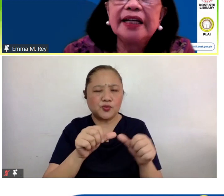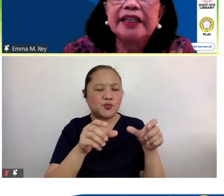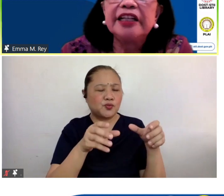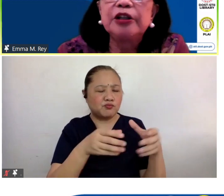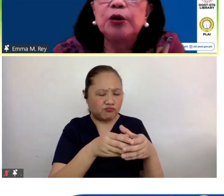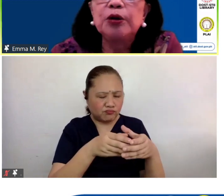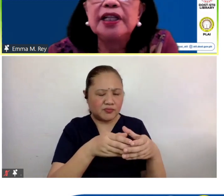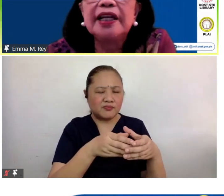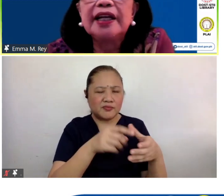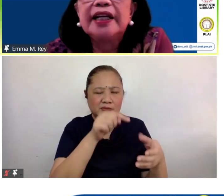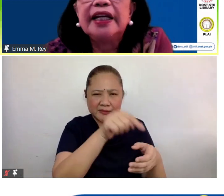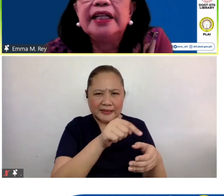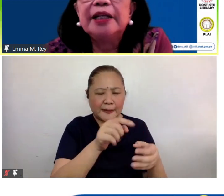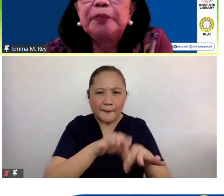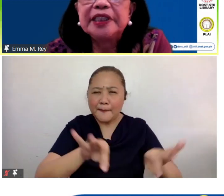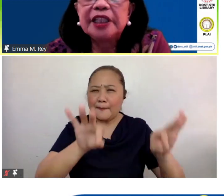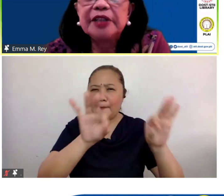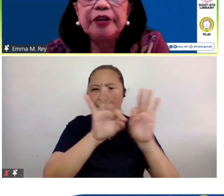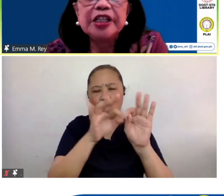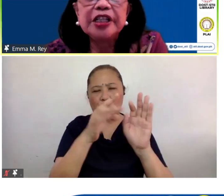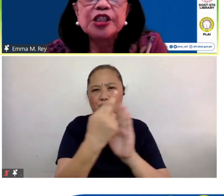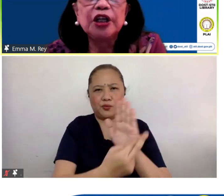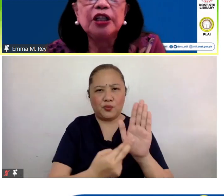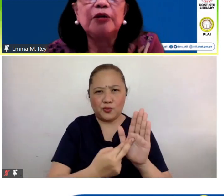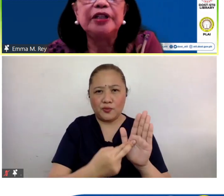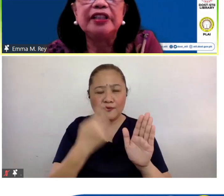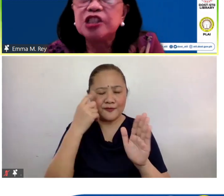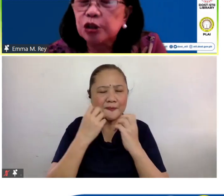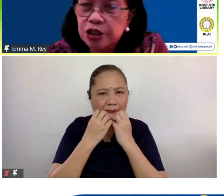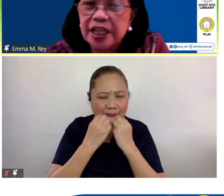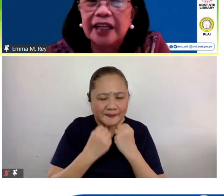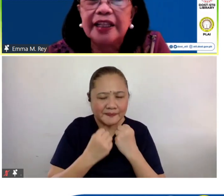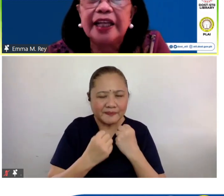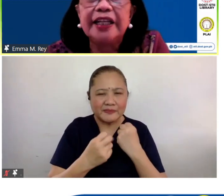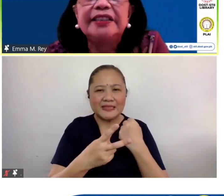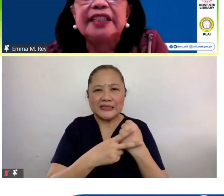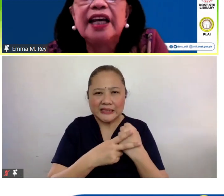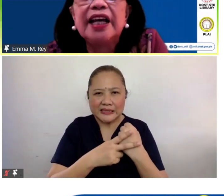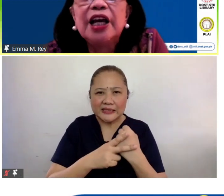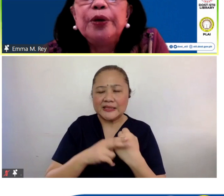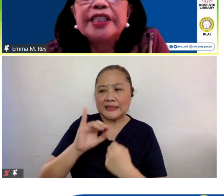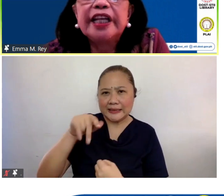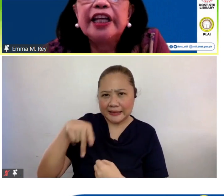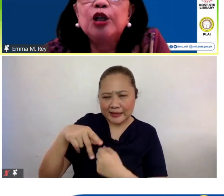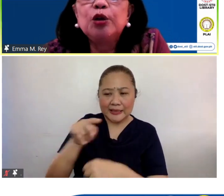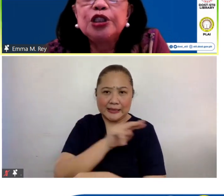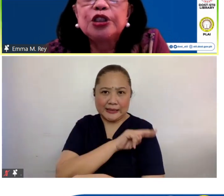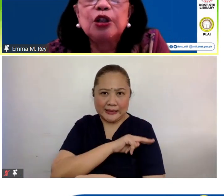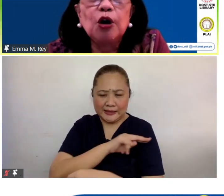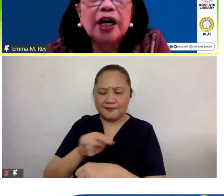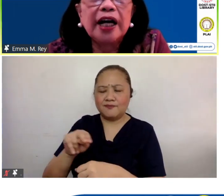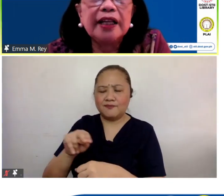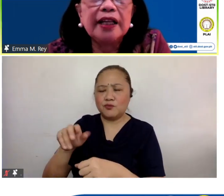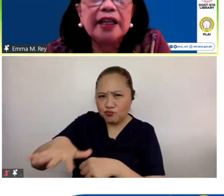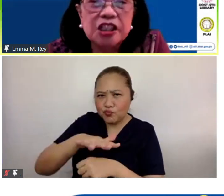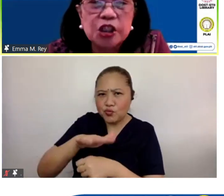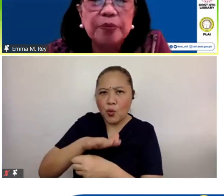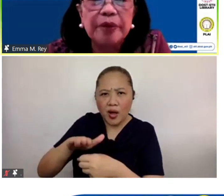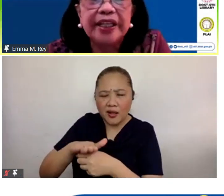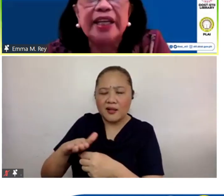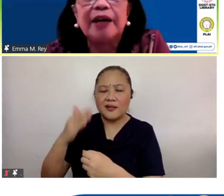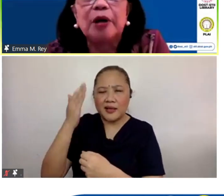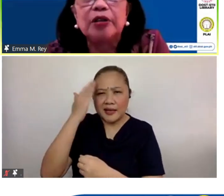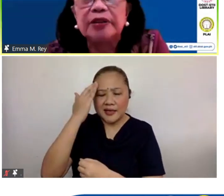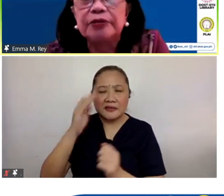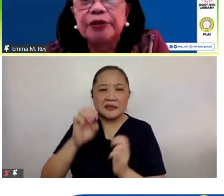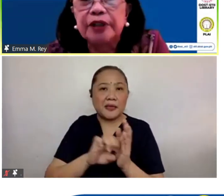play a key role in the preservation of indigenous knowledge, which includes local